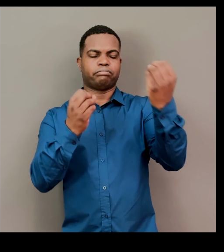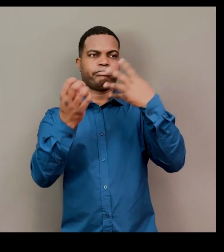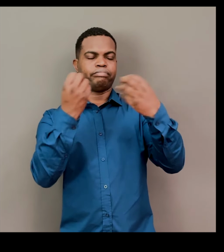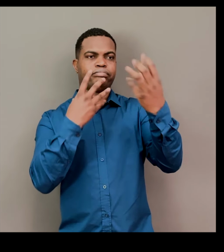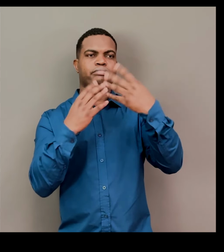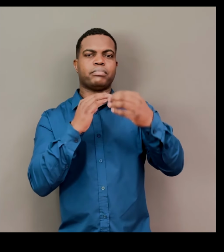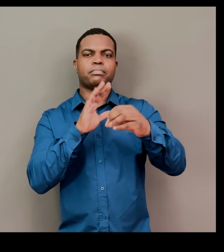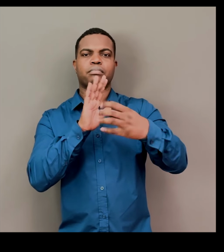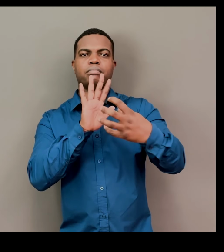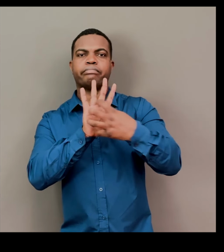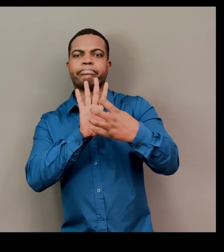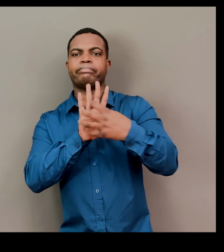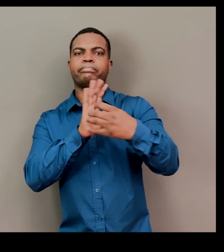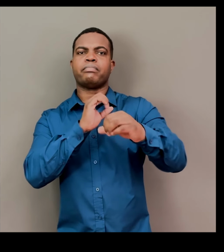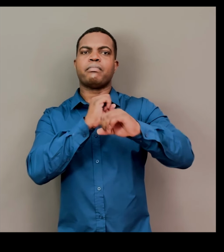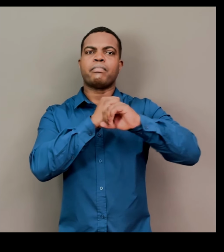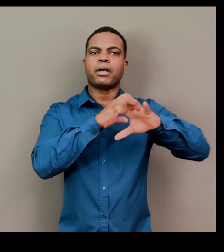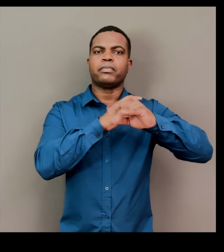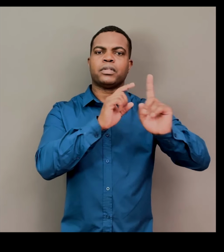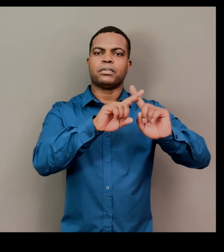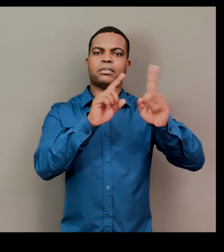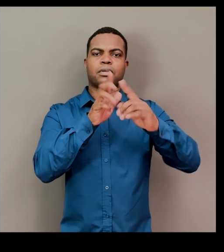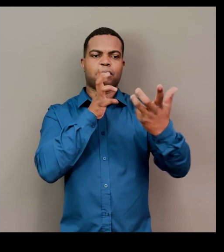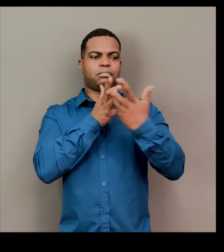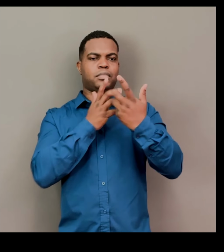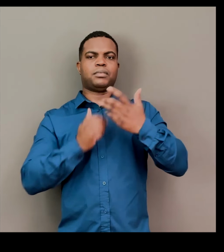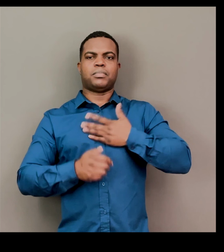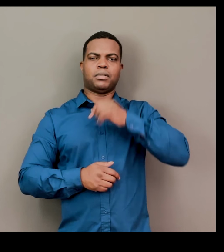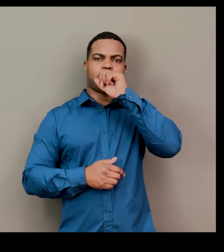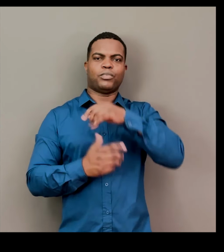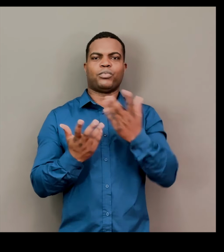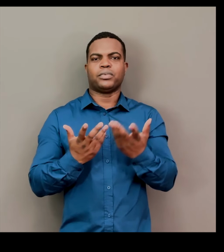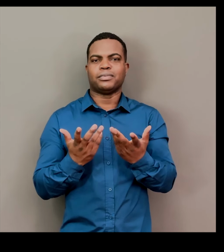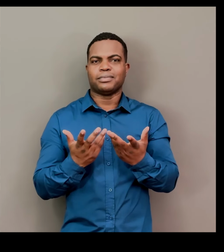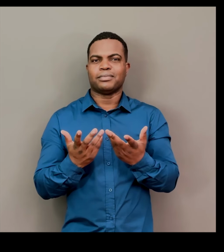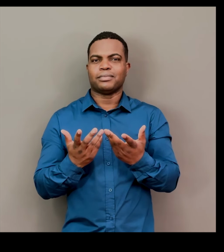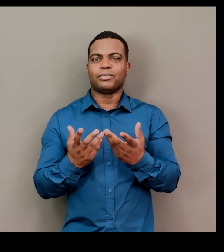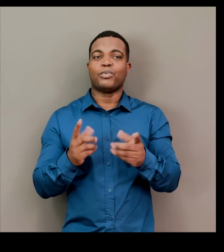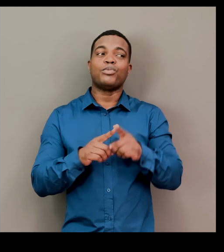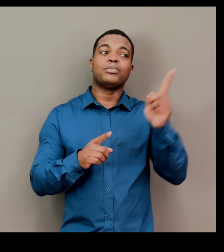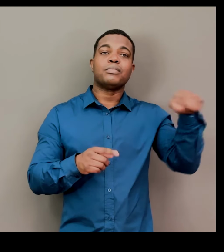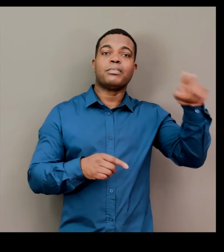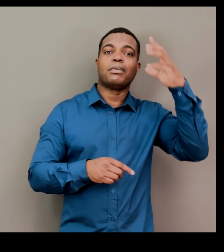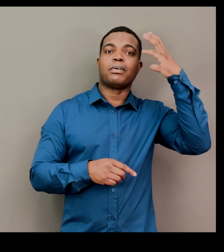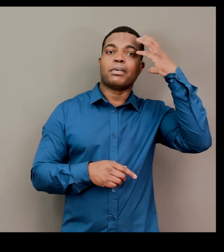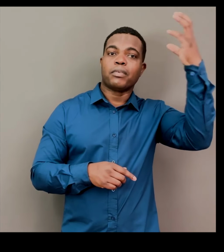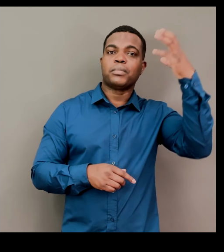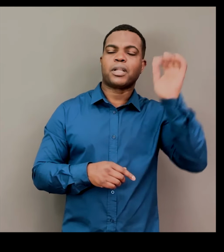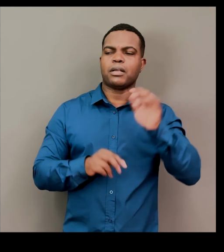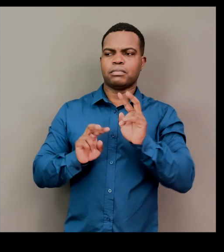monitor their activities for security or law enforcement purposes.